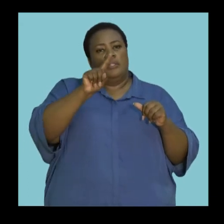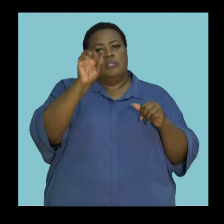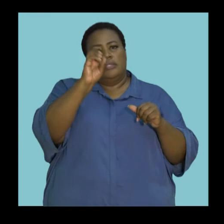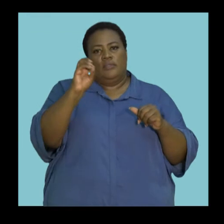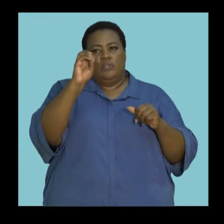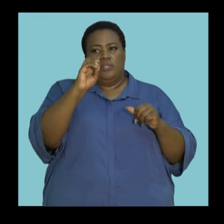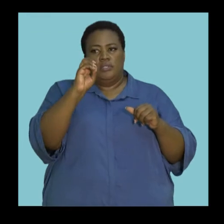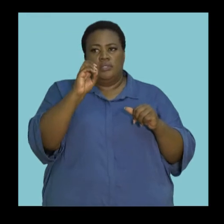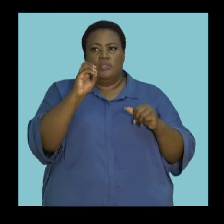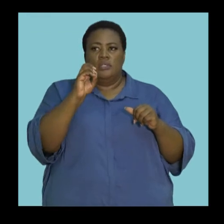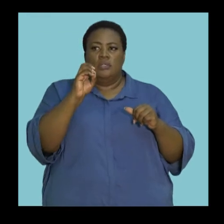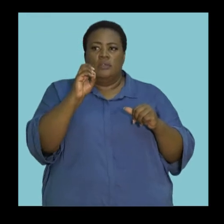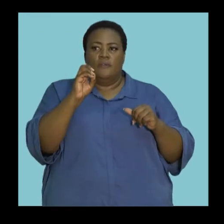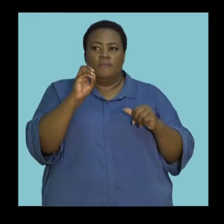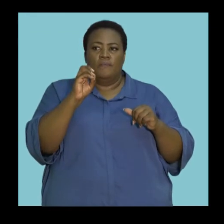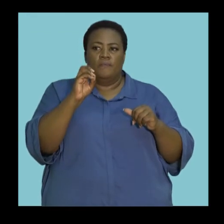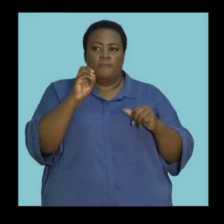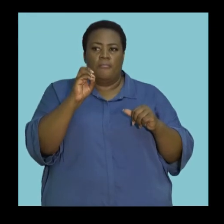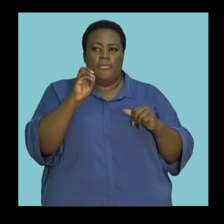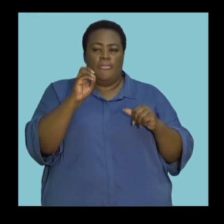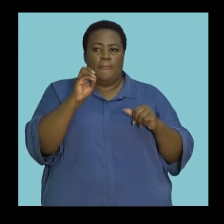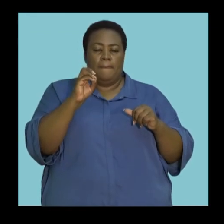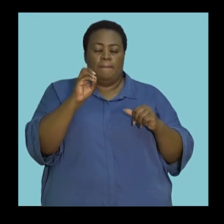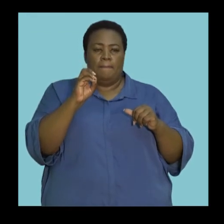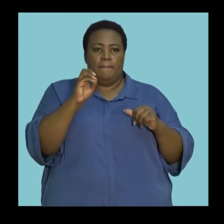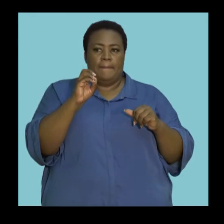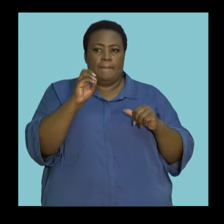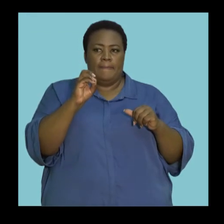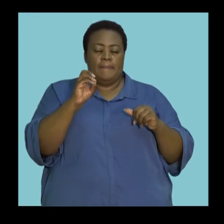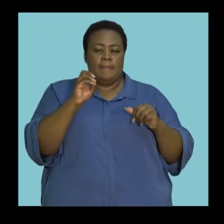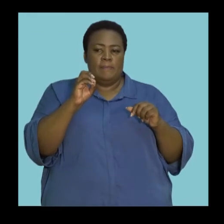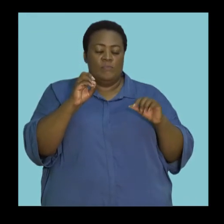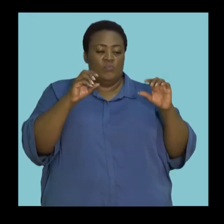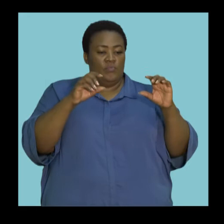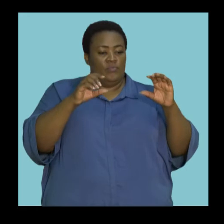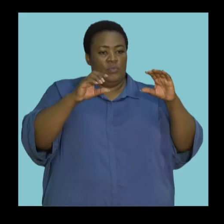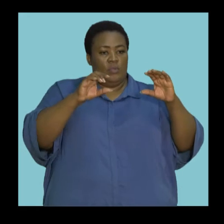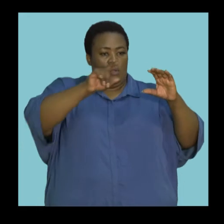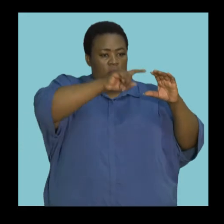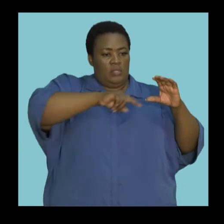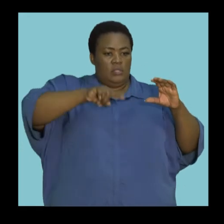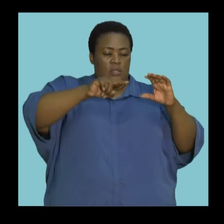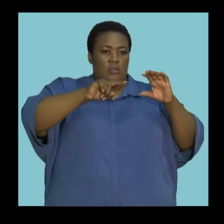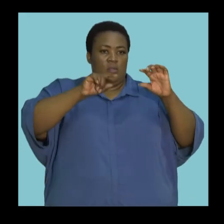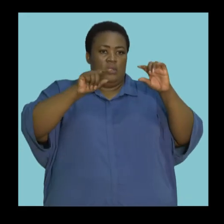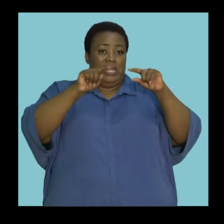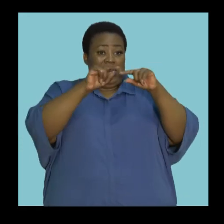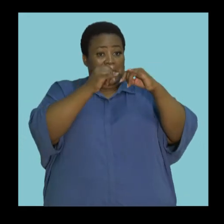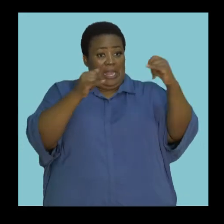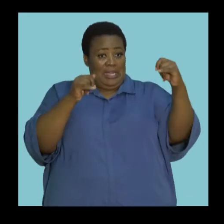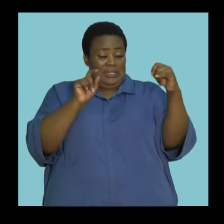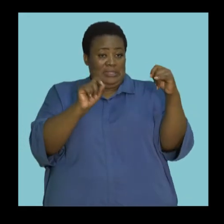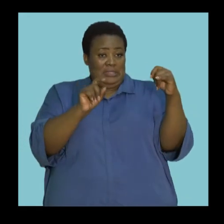degrees. So you would then take your protractor and you would place that on this line,